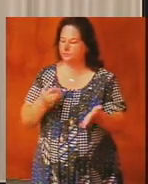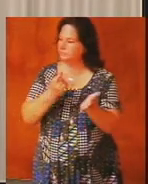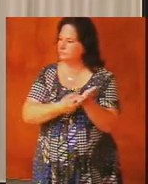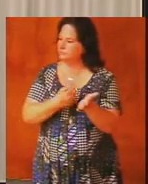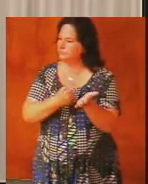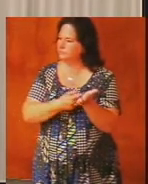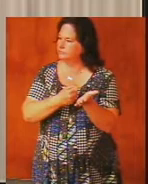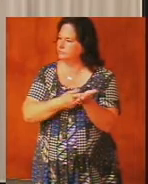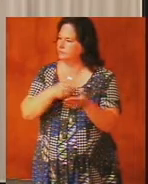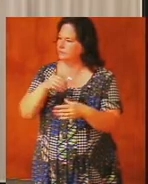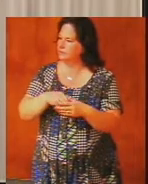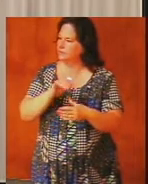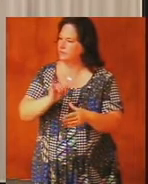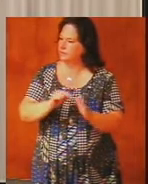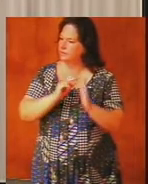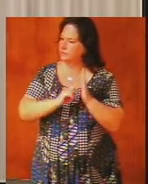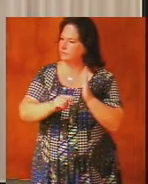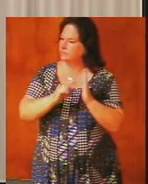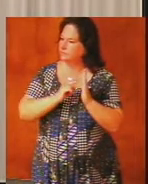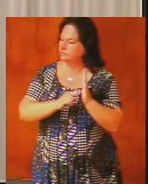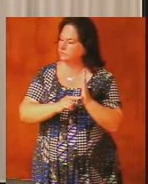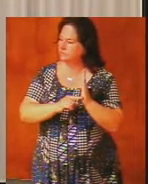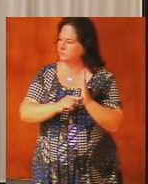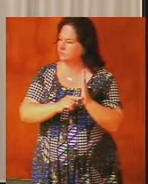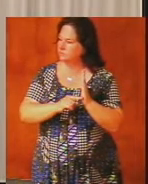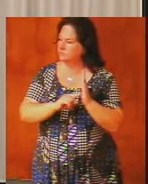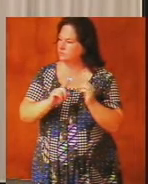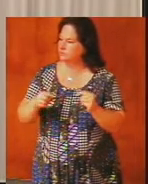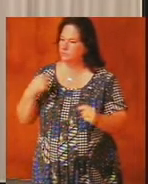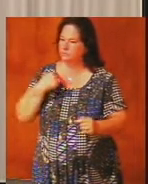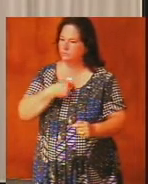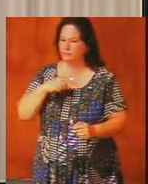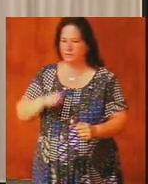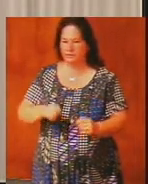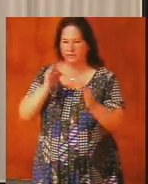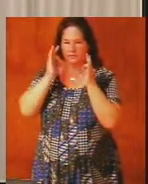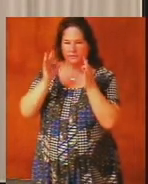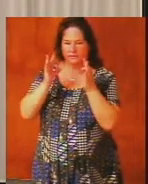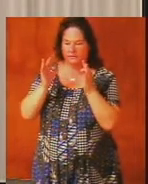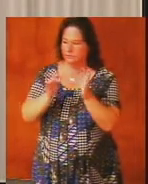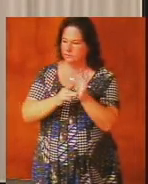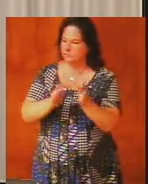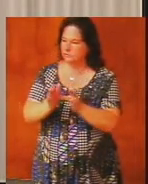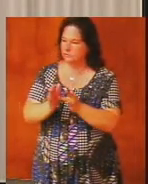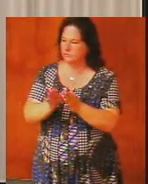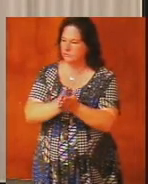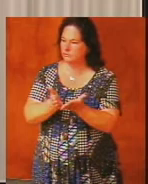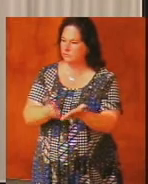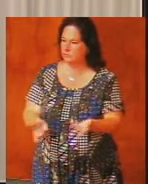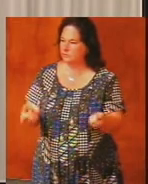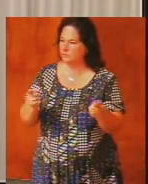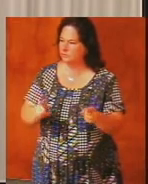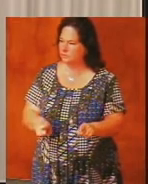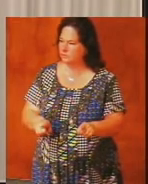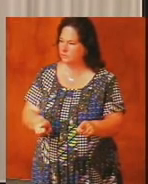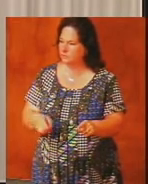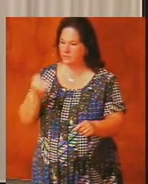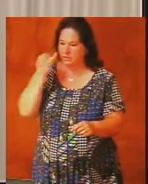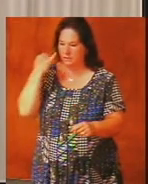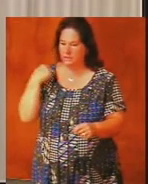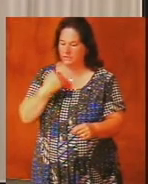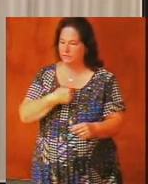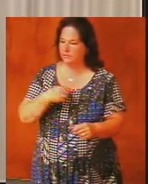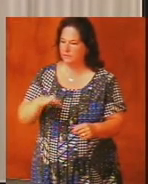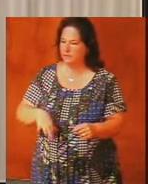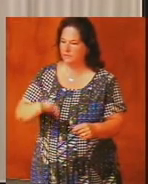discussed in that passage. We need to focus on biblical events if we find that